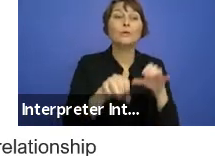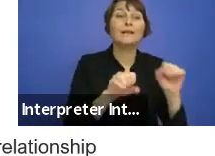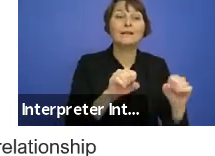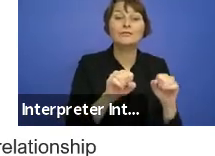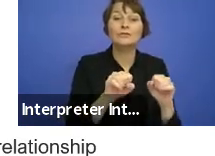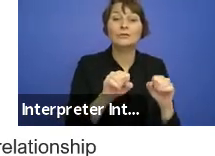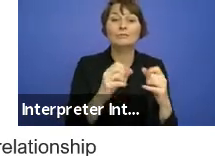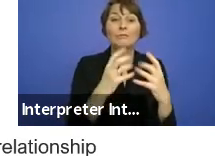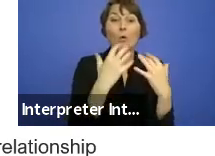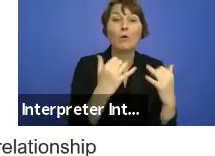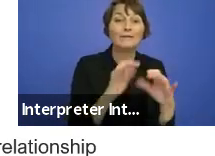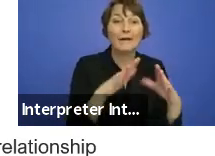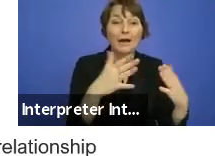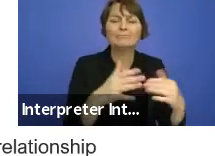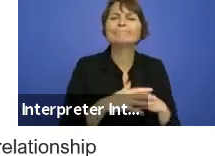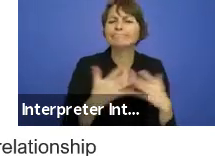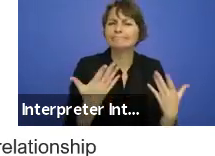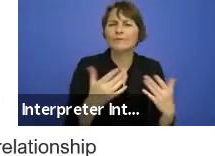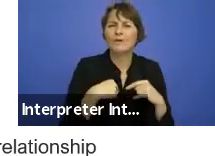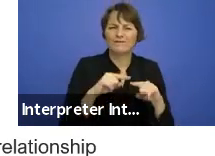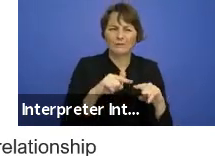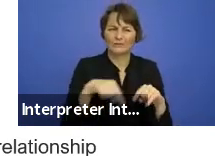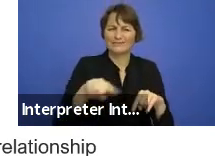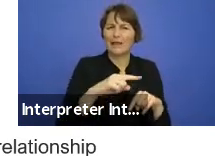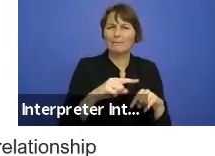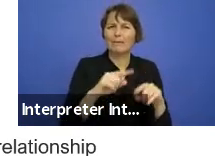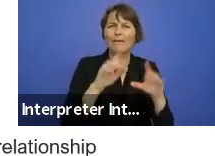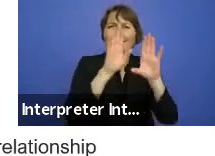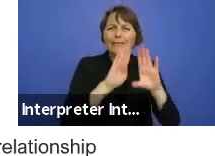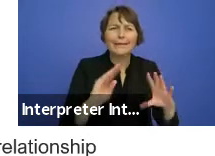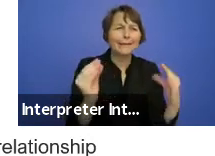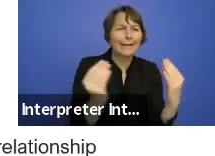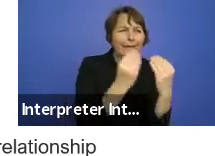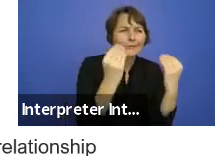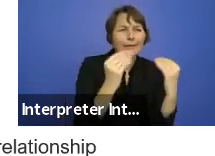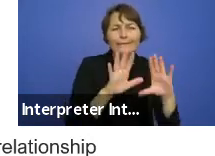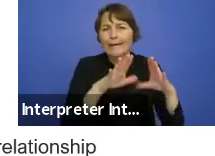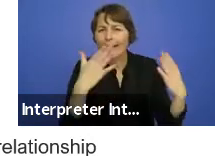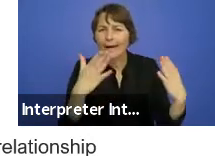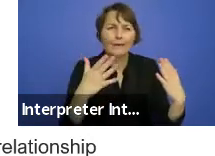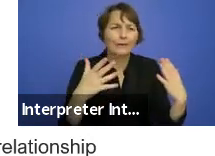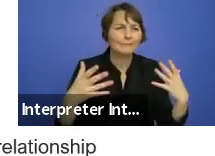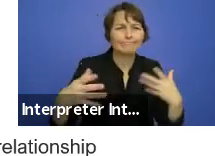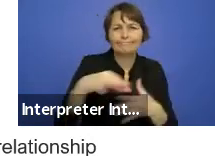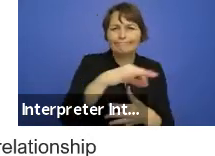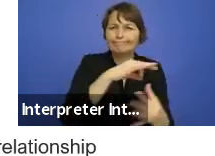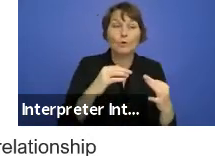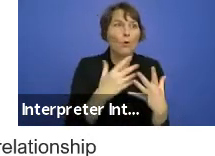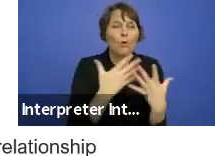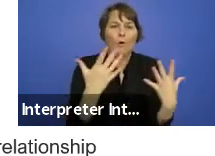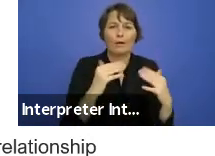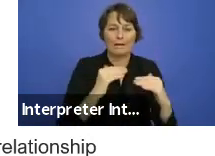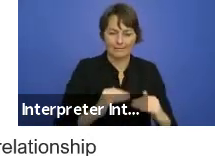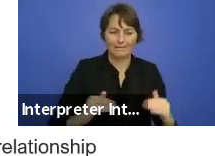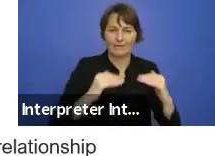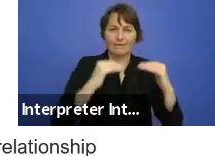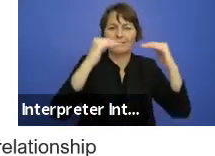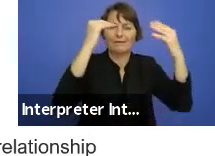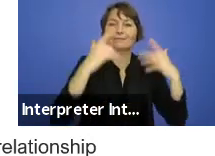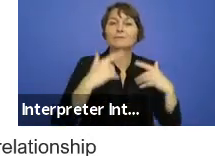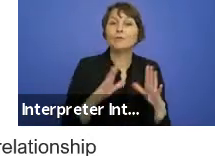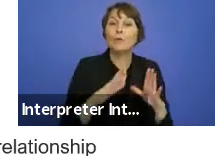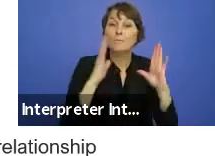means access to theater education for people from all walks of life in the first place, but it also means making performing arts